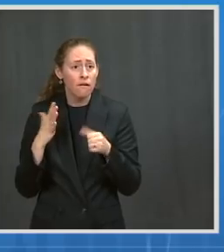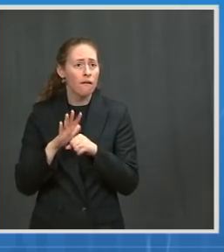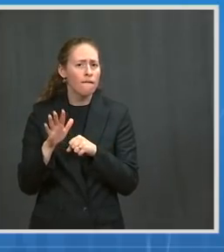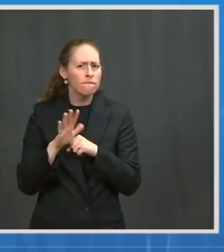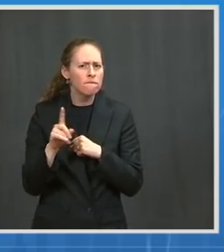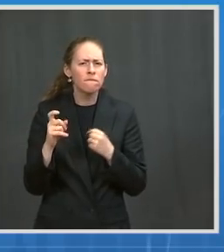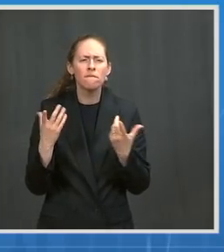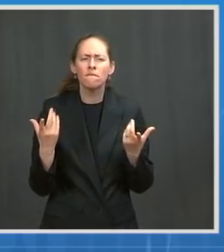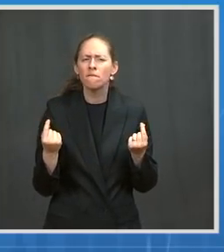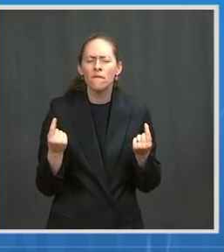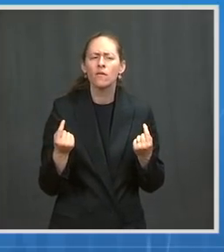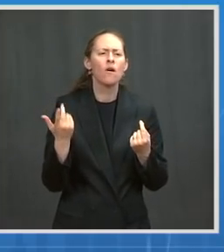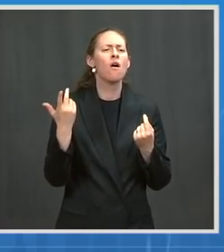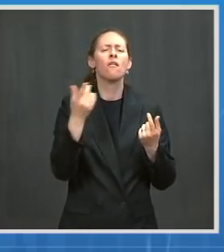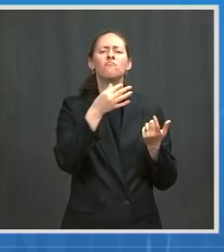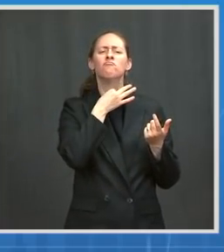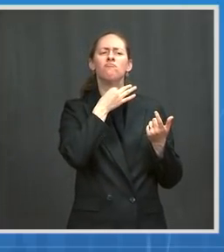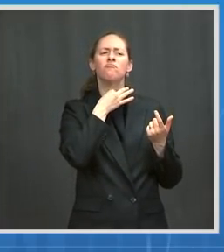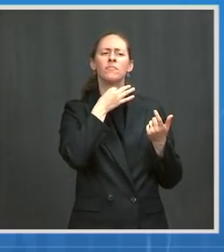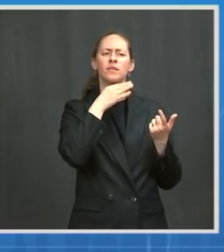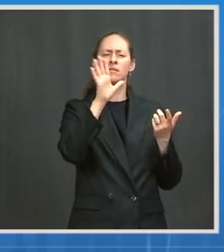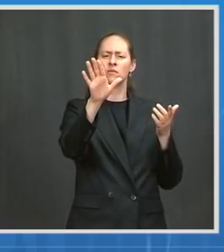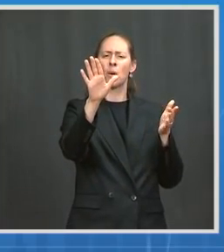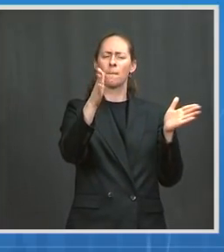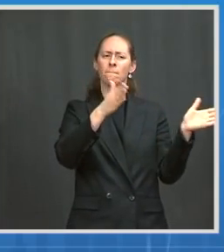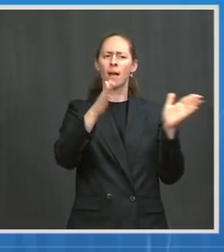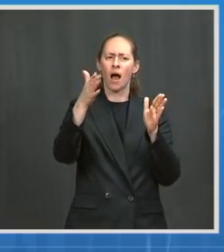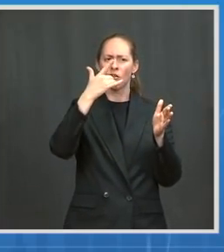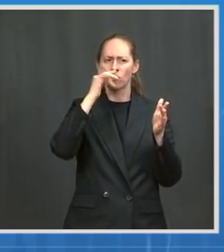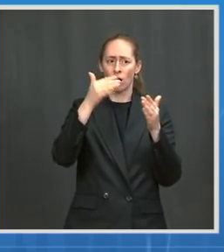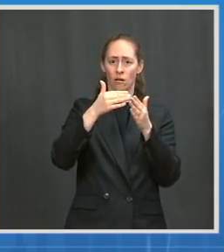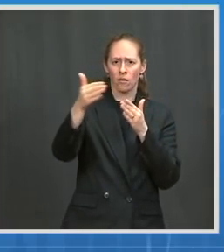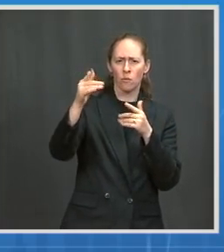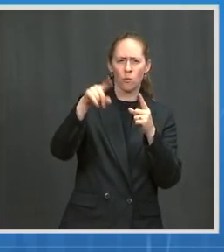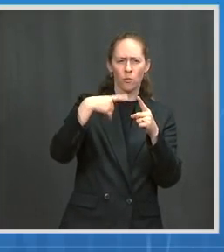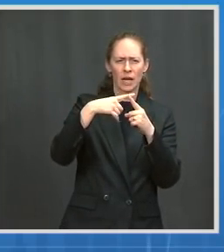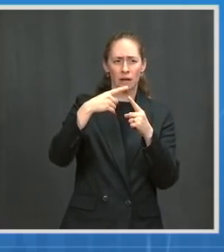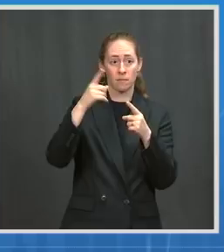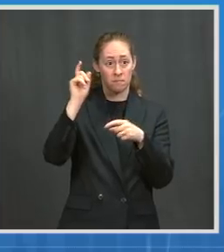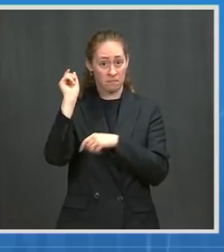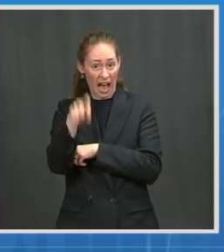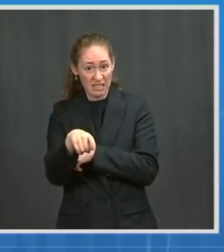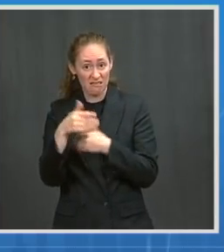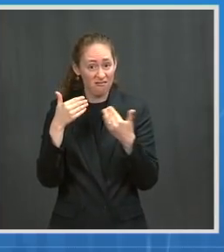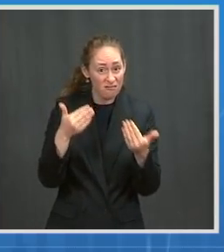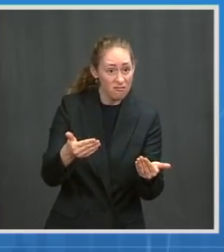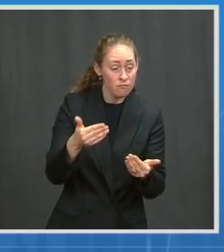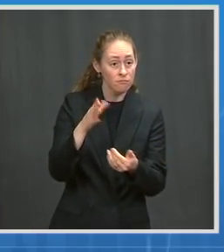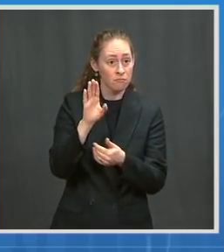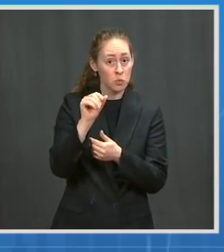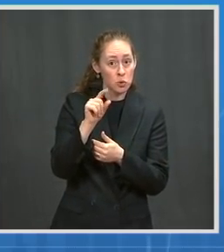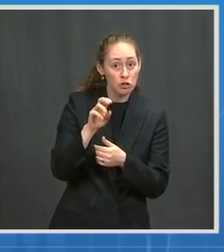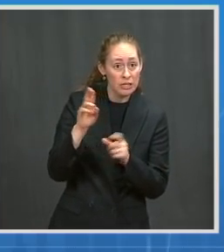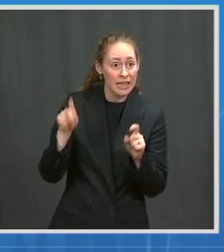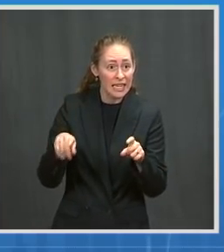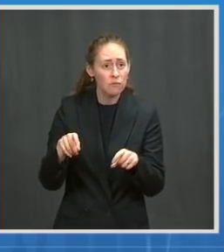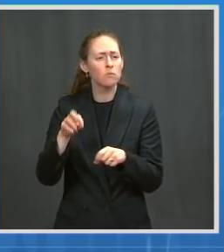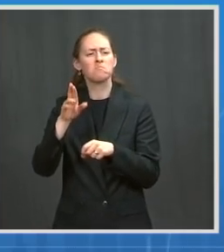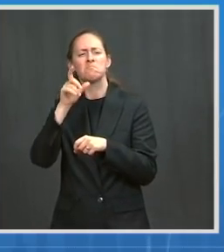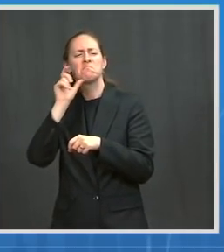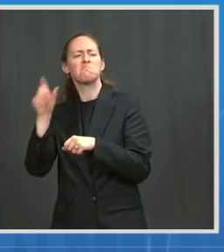And what specifically is the plan to determine if boosters will be needed? How much of this is relying on the pharmaceutical